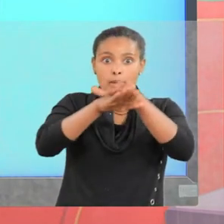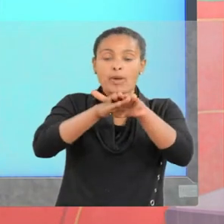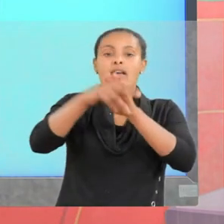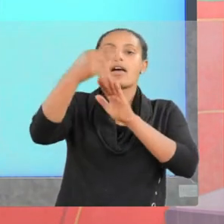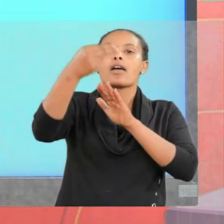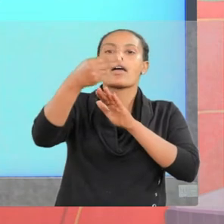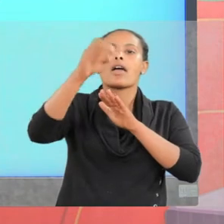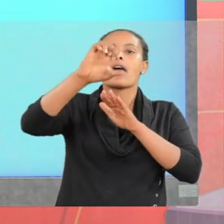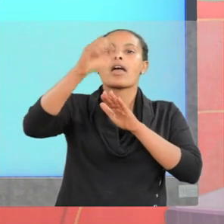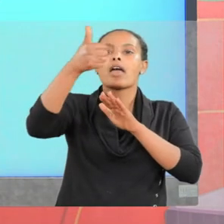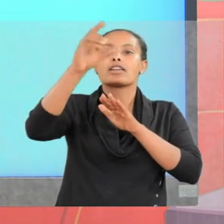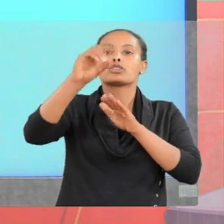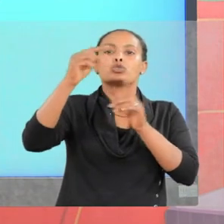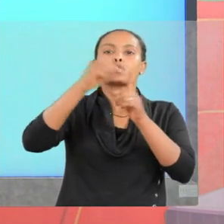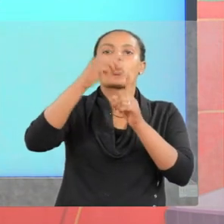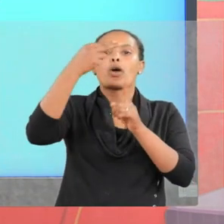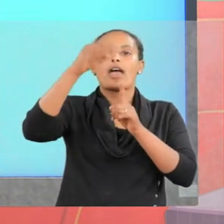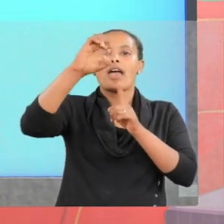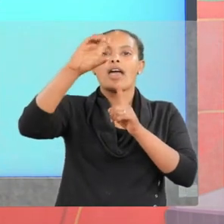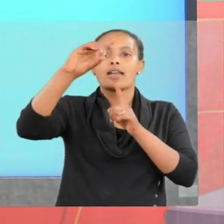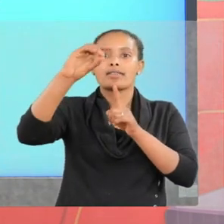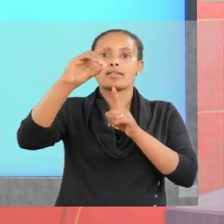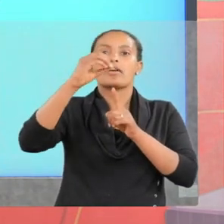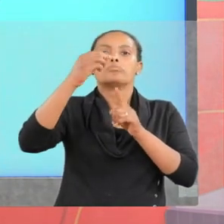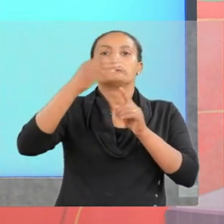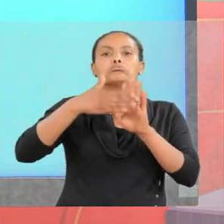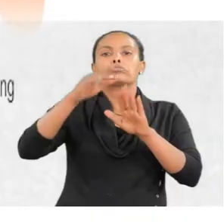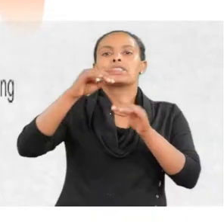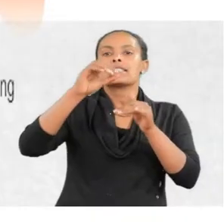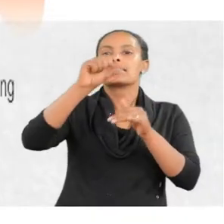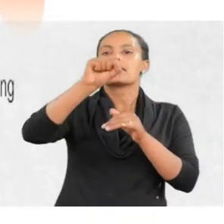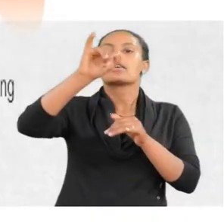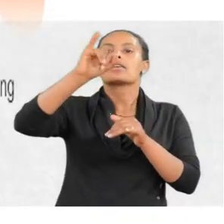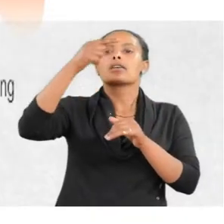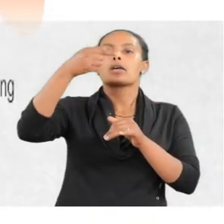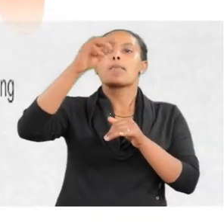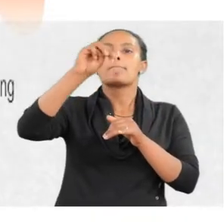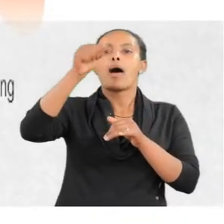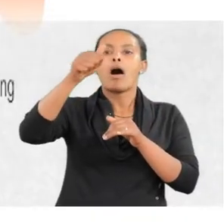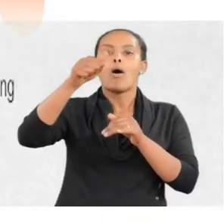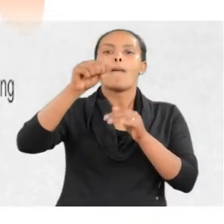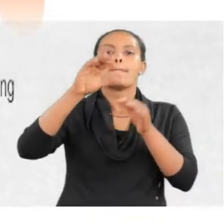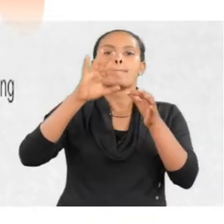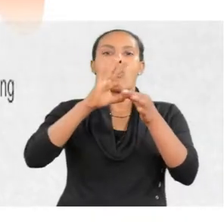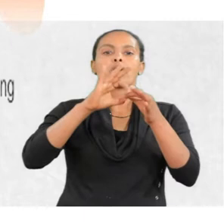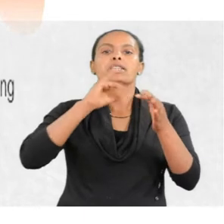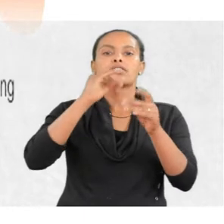head-to-head, end-to-end. In this case, sigma bond is formed.